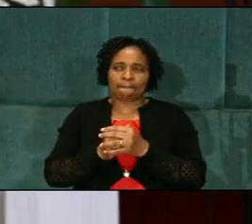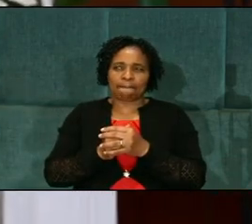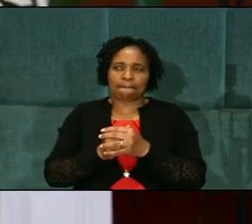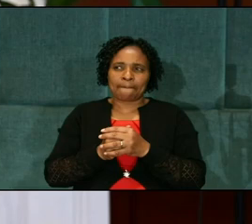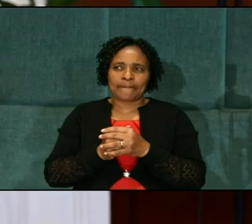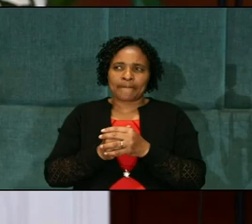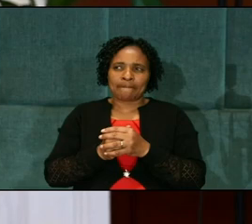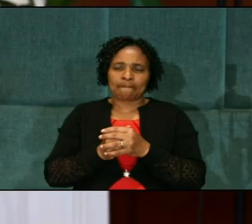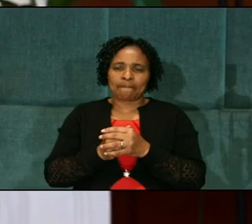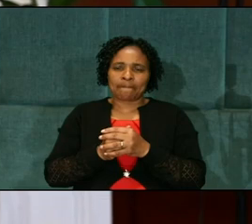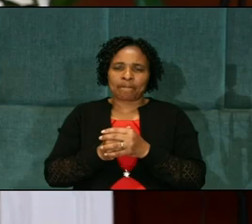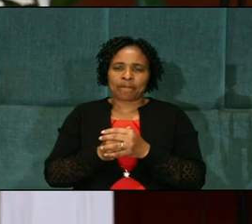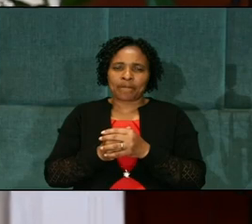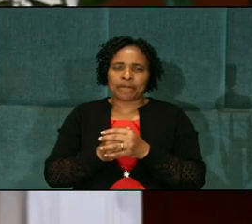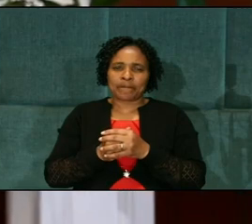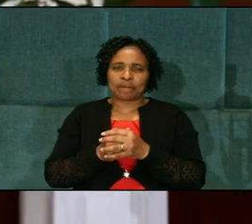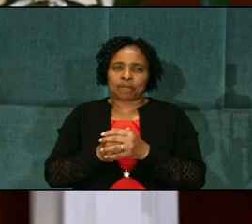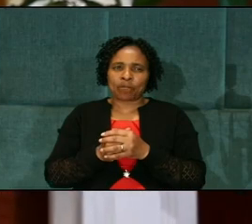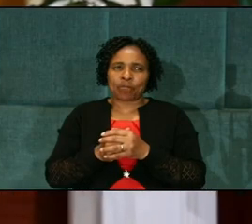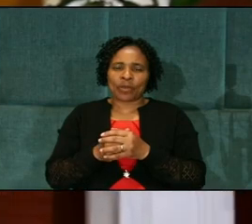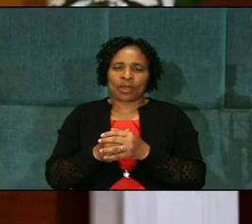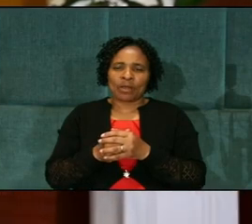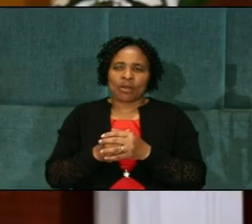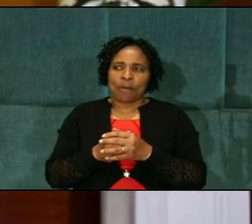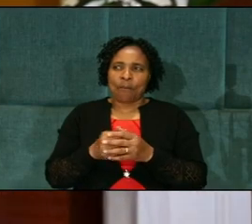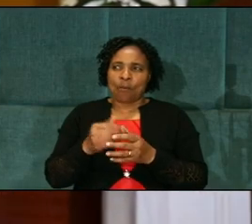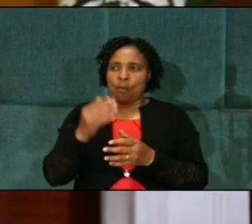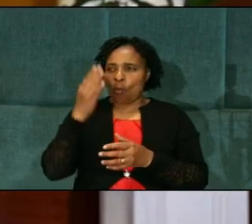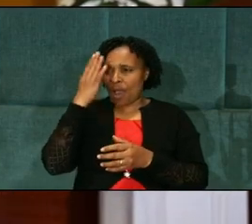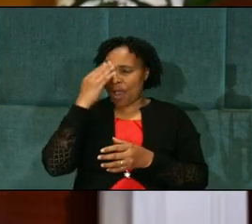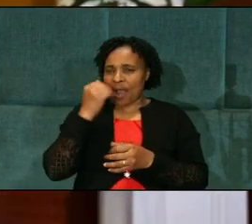heart. Why don't you?